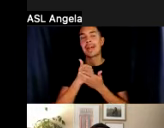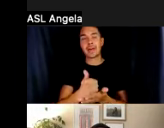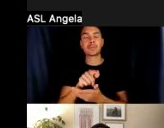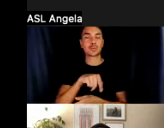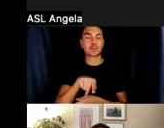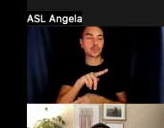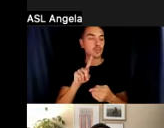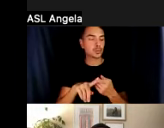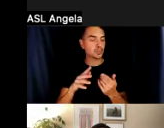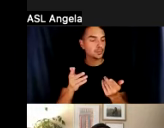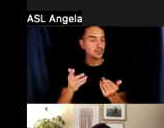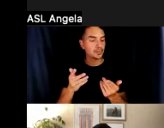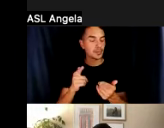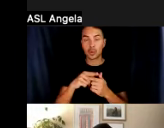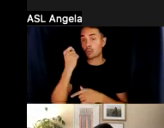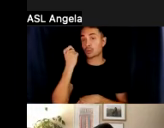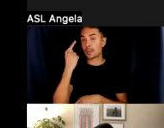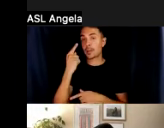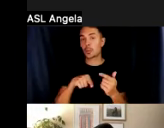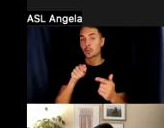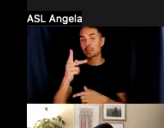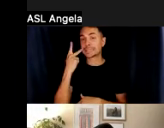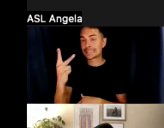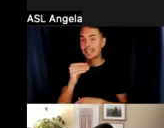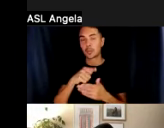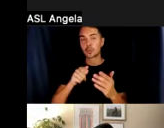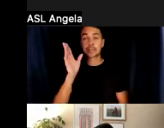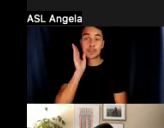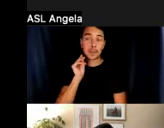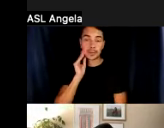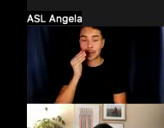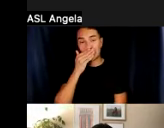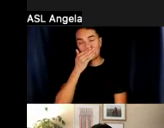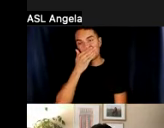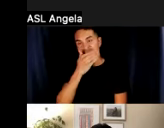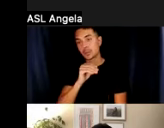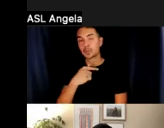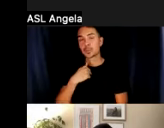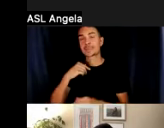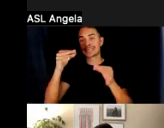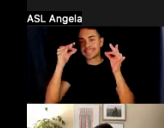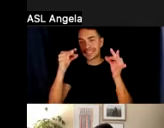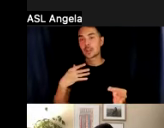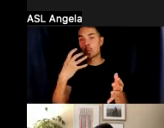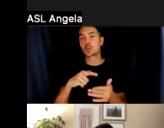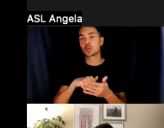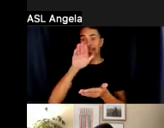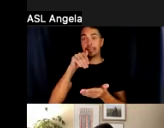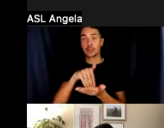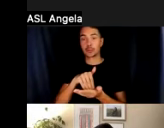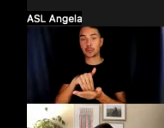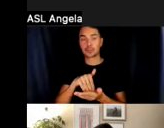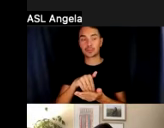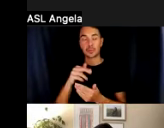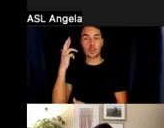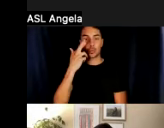to understand what you're seeing or what your experience. And we definitely want to center the